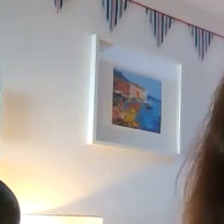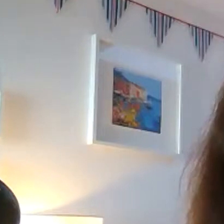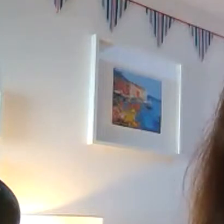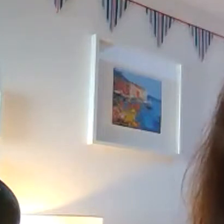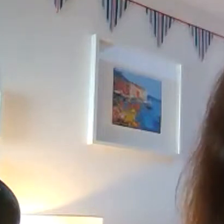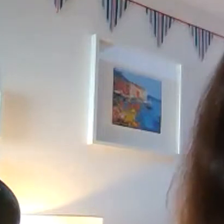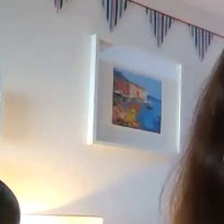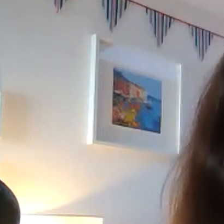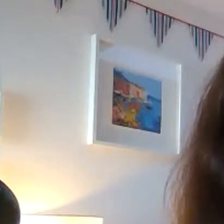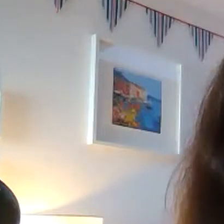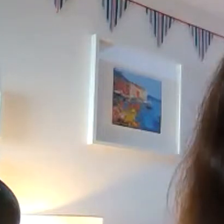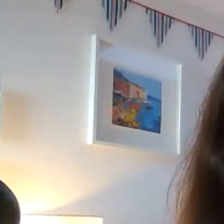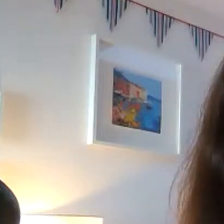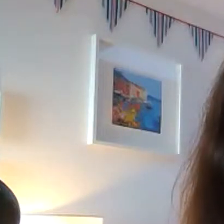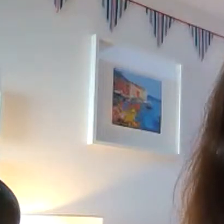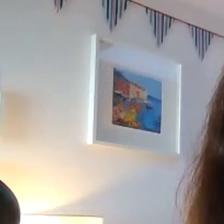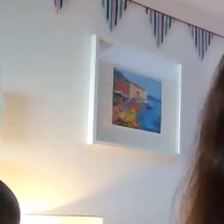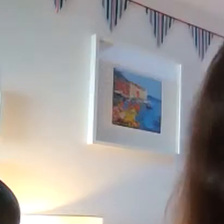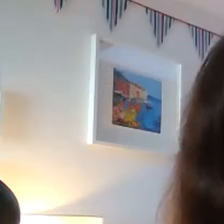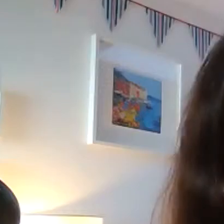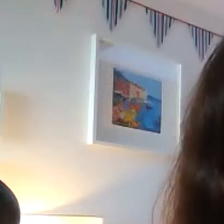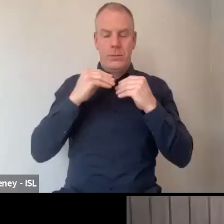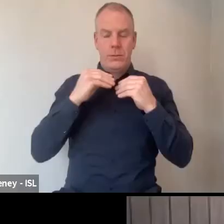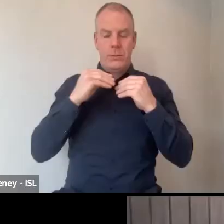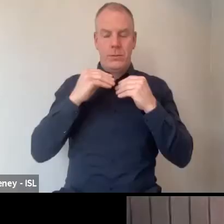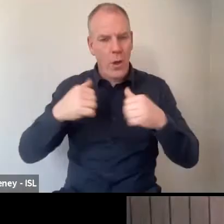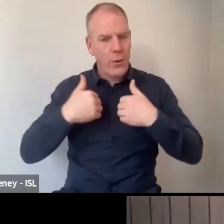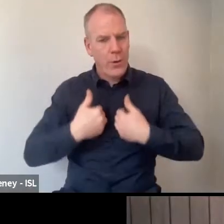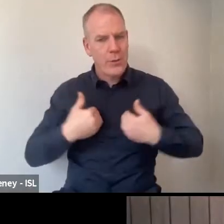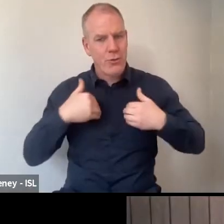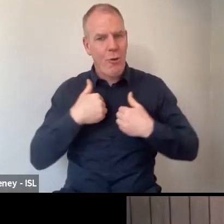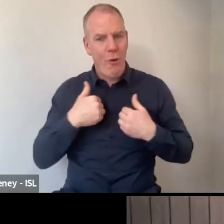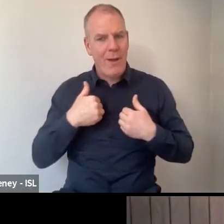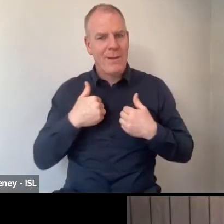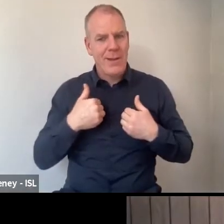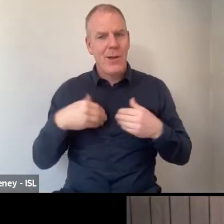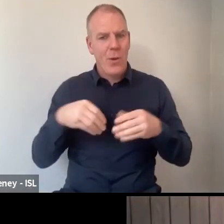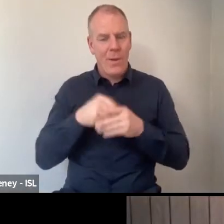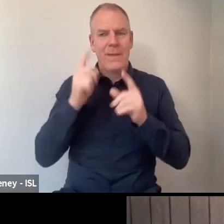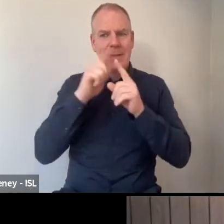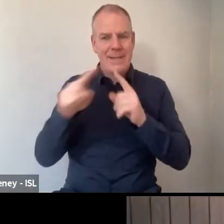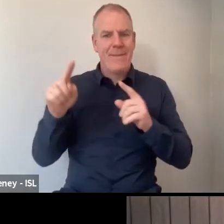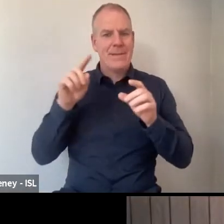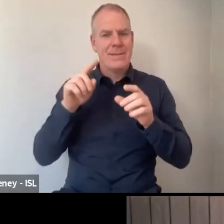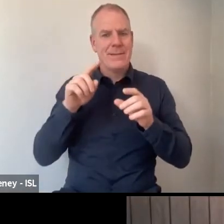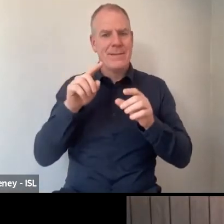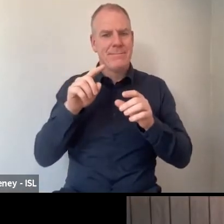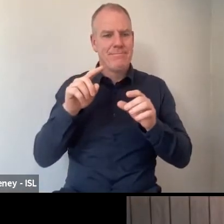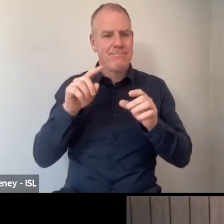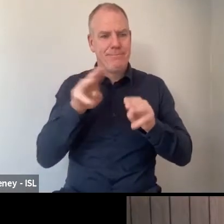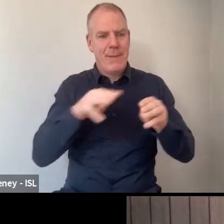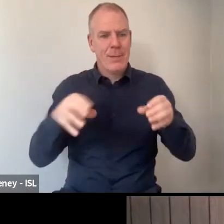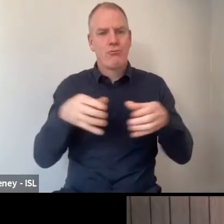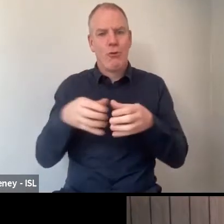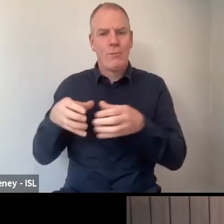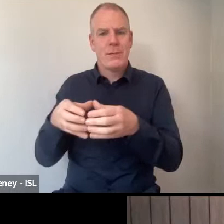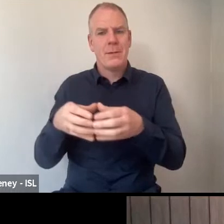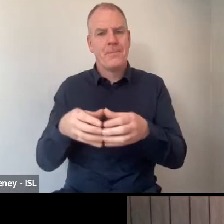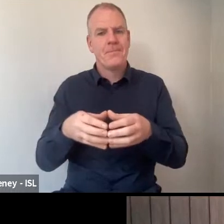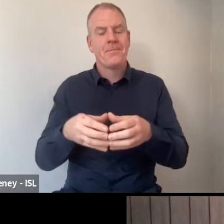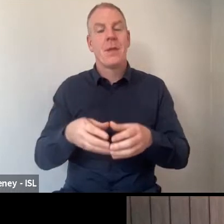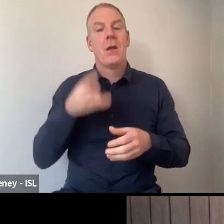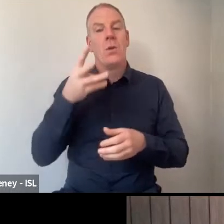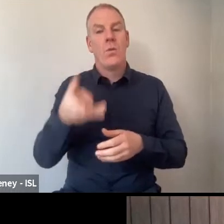ways. And hear their concerns and the concerns that they're raising amongst different demographic groups. So, as I said, we